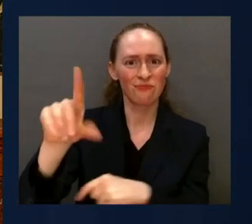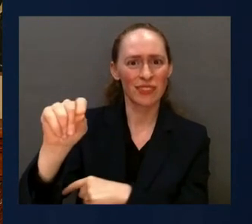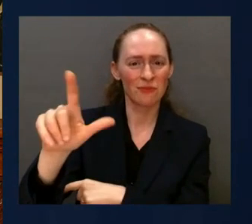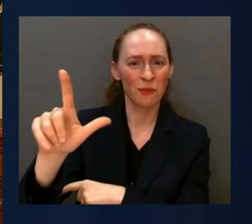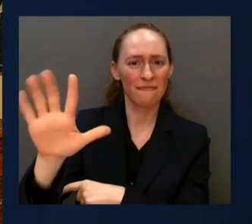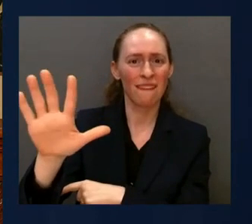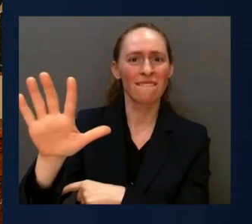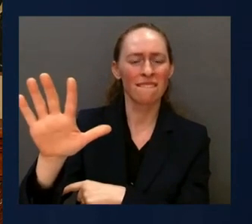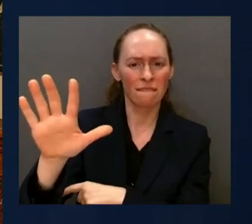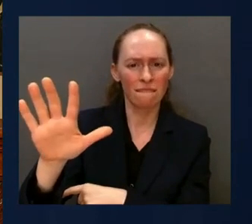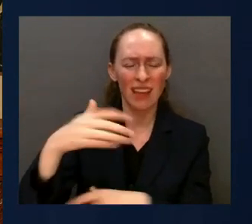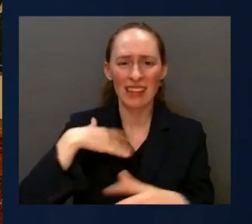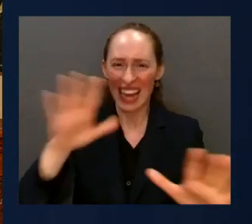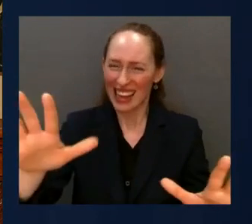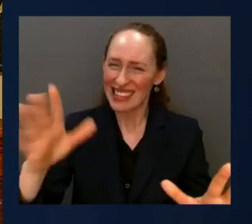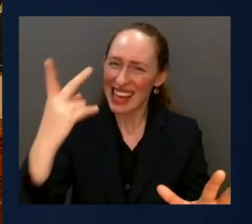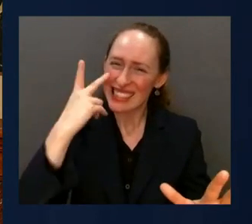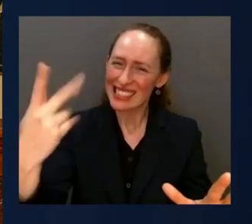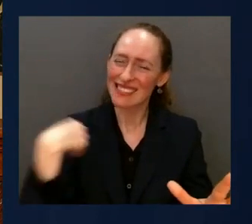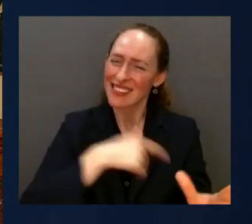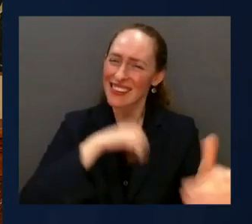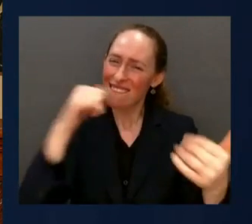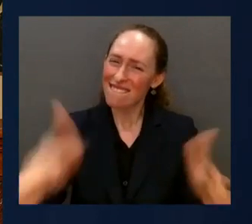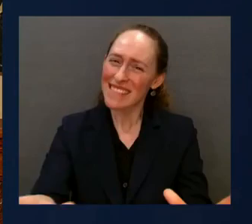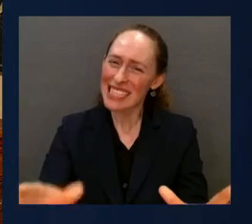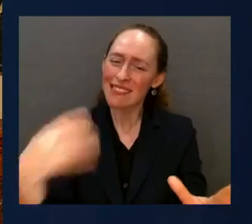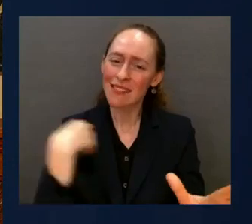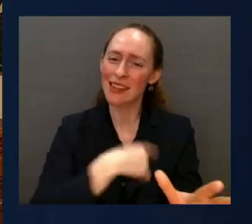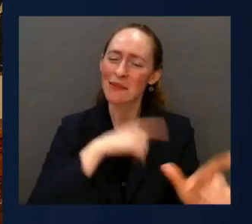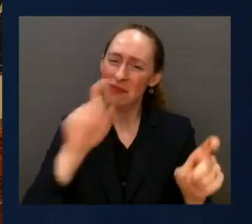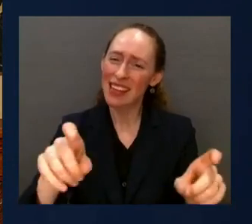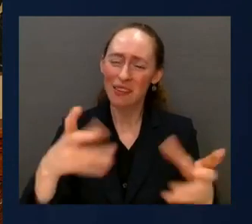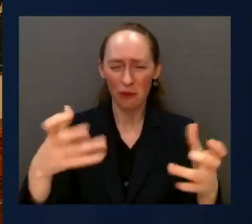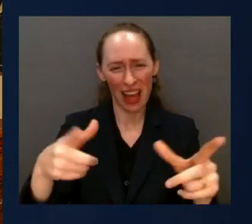permanent. Expand coverage of Medicaid.